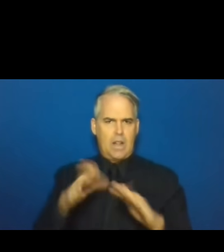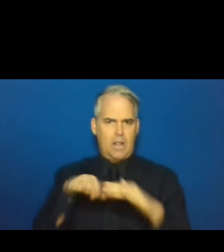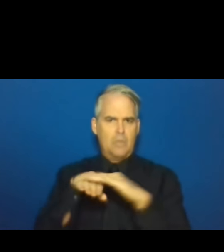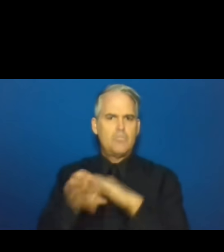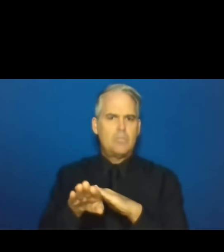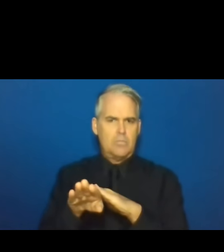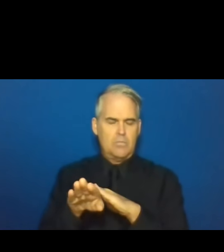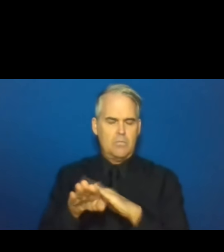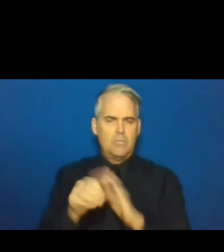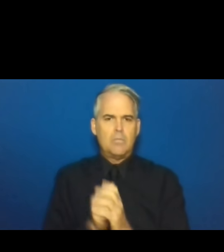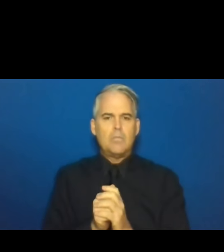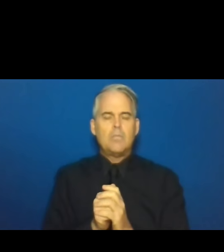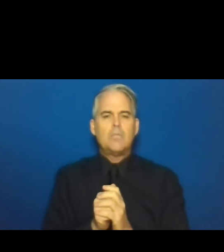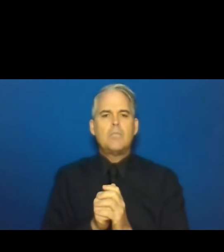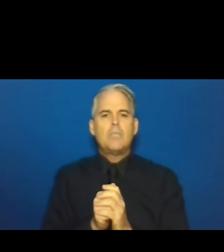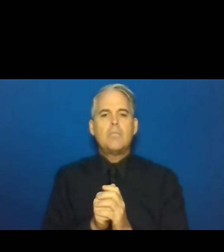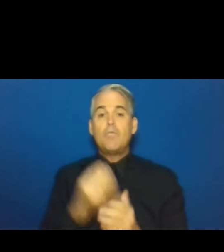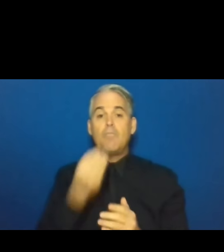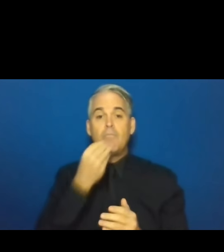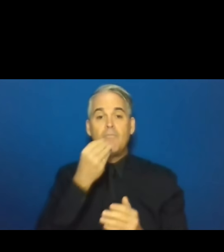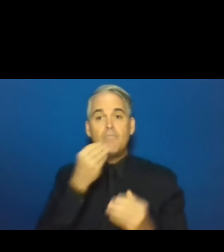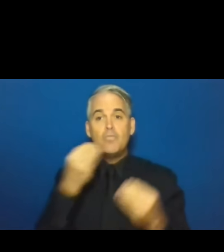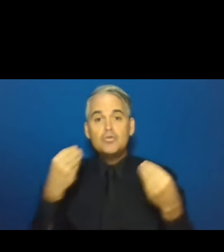Retail grocery stores